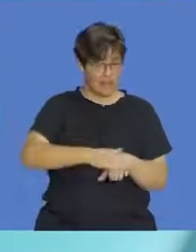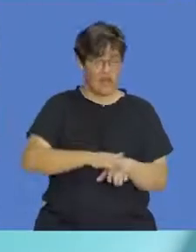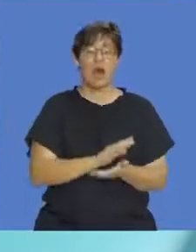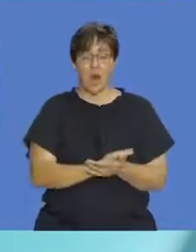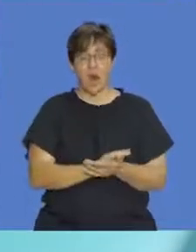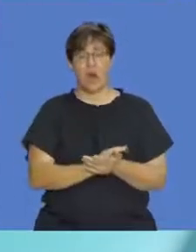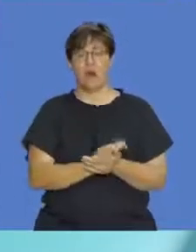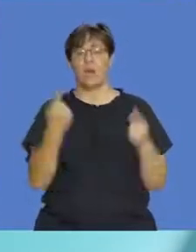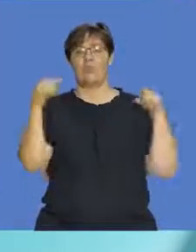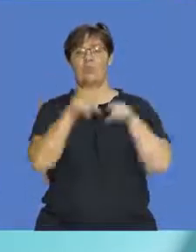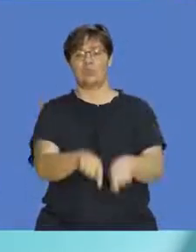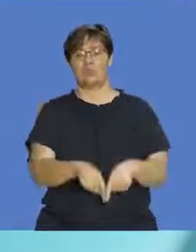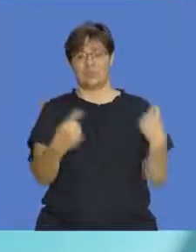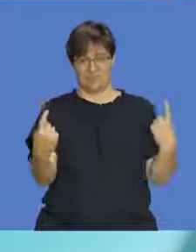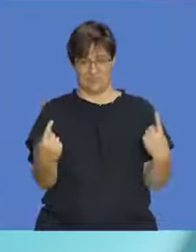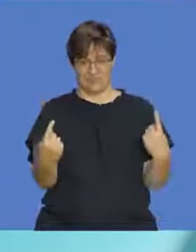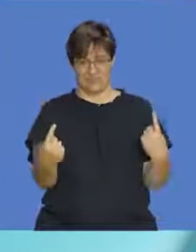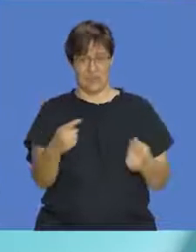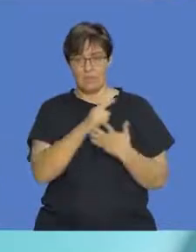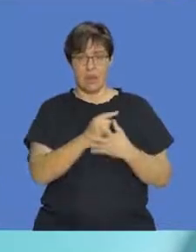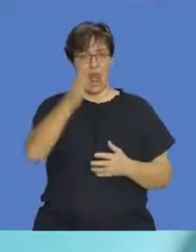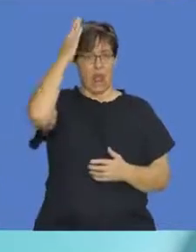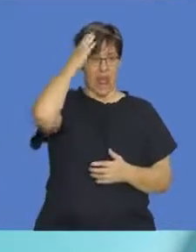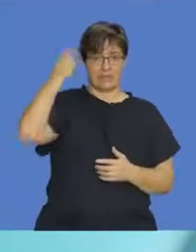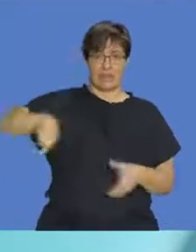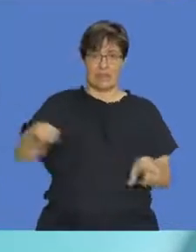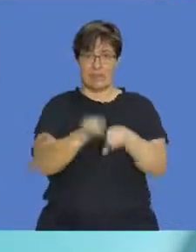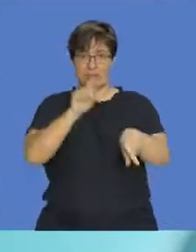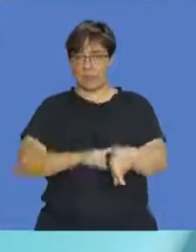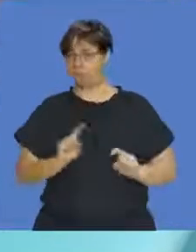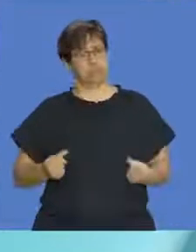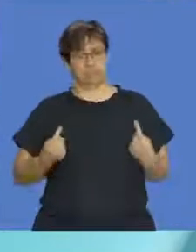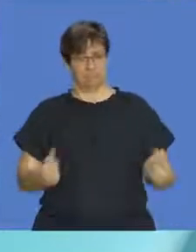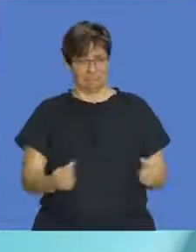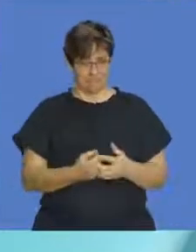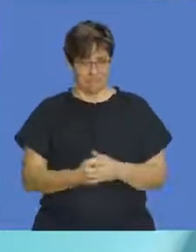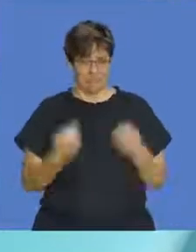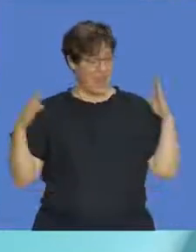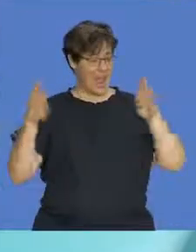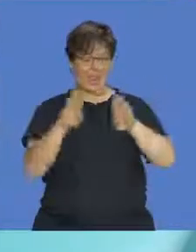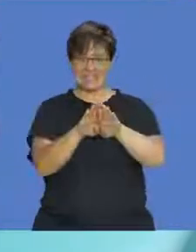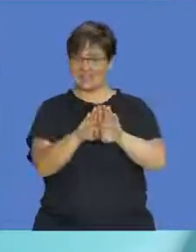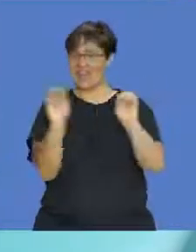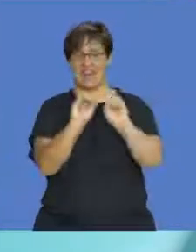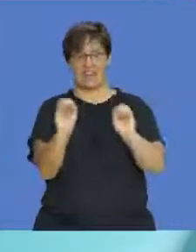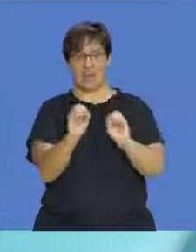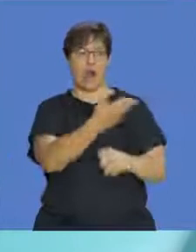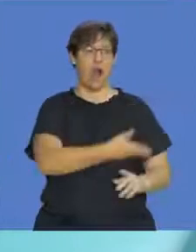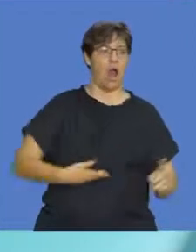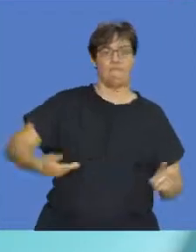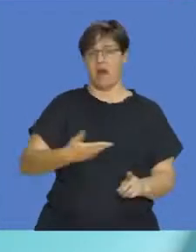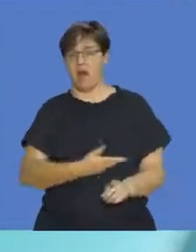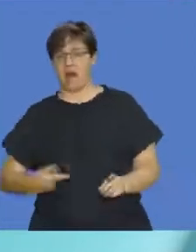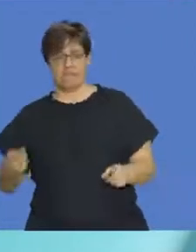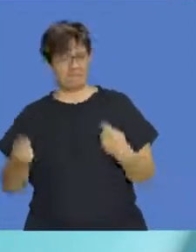mutually exclusive. It can't land on a head and a tail. There's no intersection. It can't be half of one and half of the